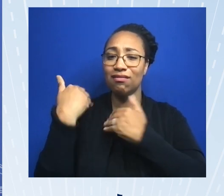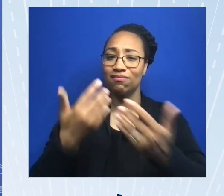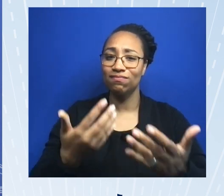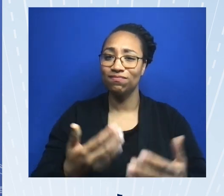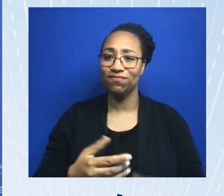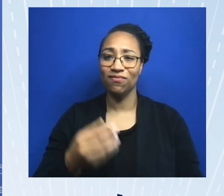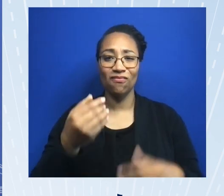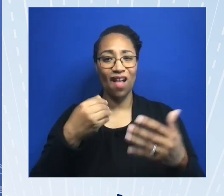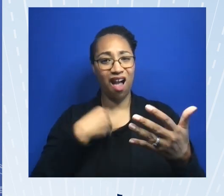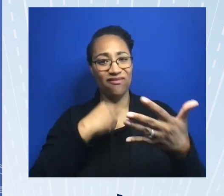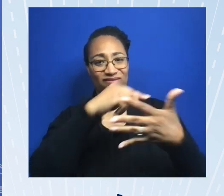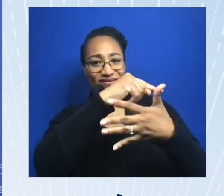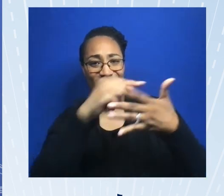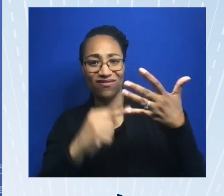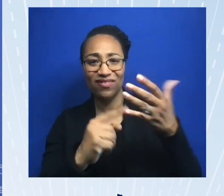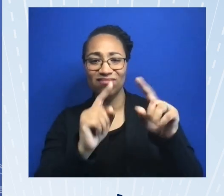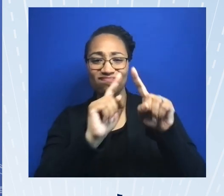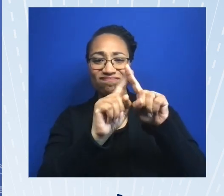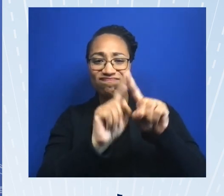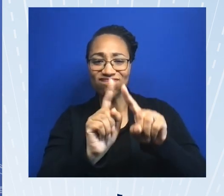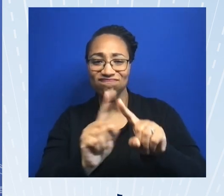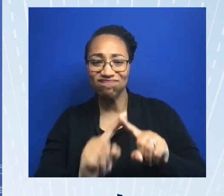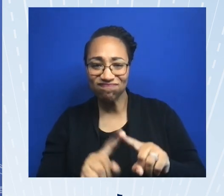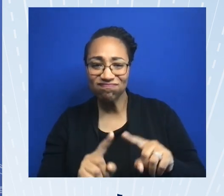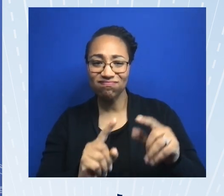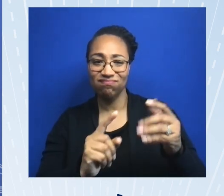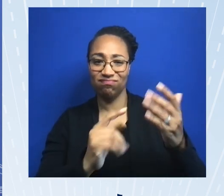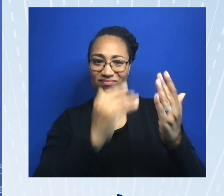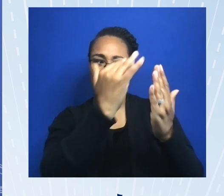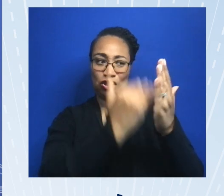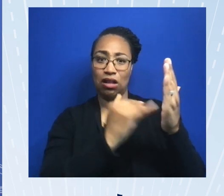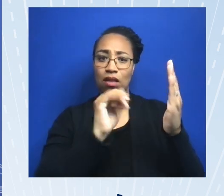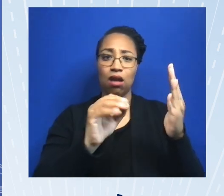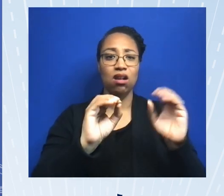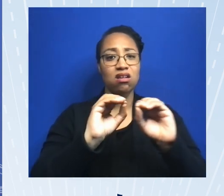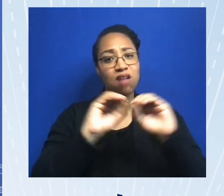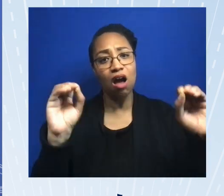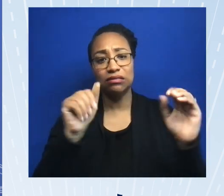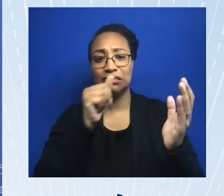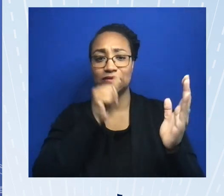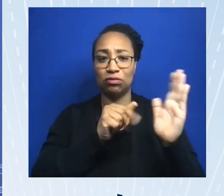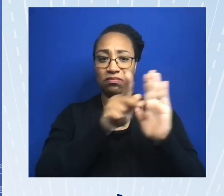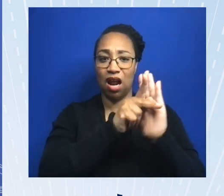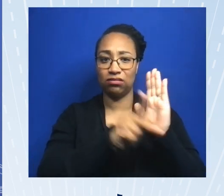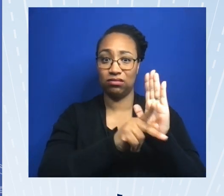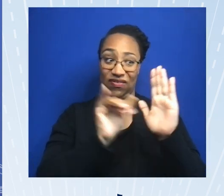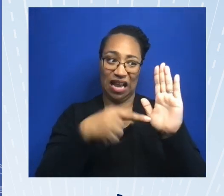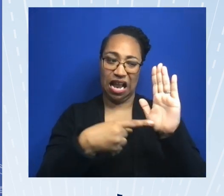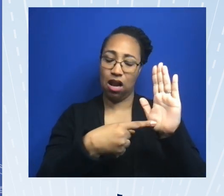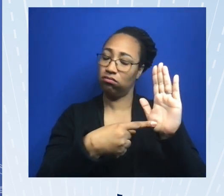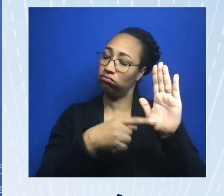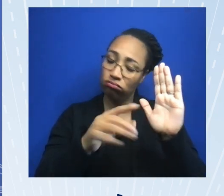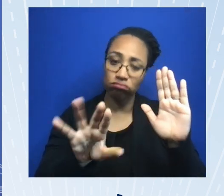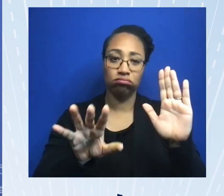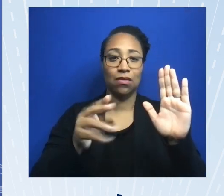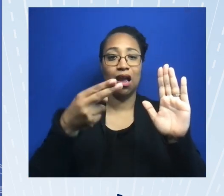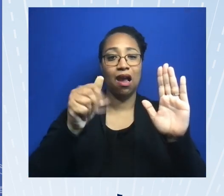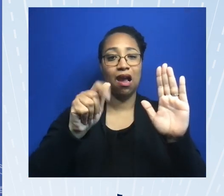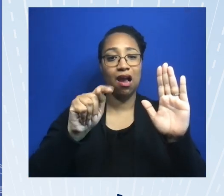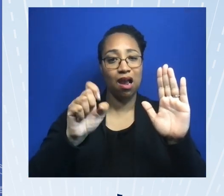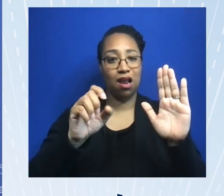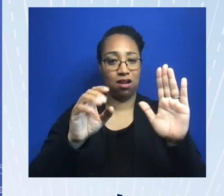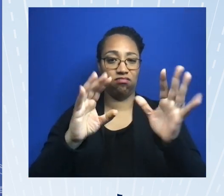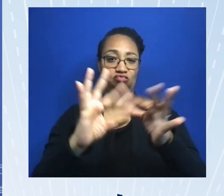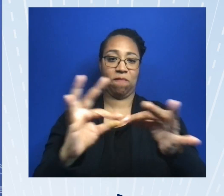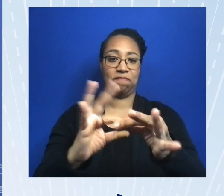platforms, to ensure that their algorithms do not pass along hate speech and extreme content to users, and to listen more